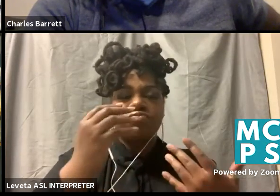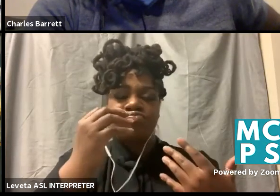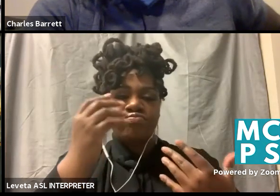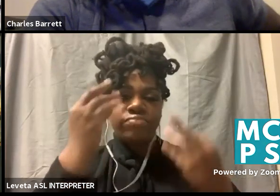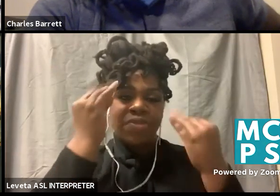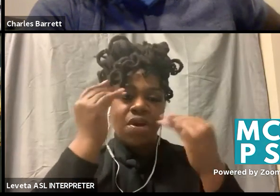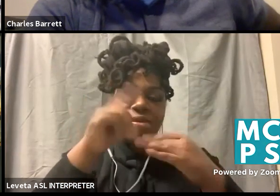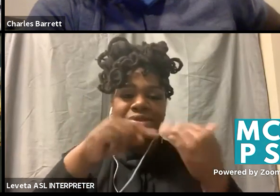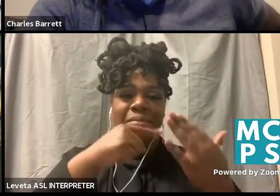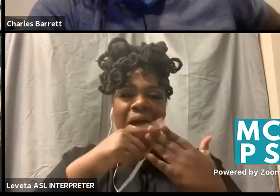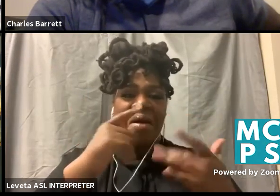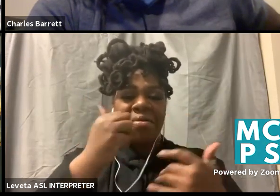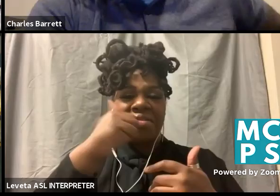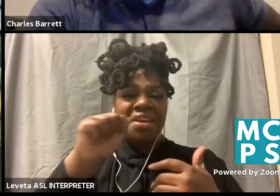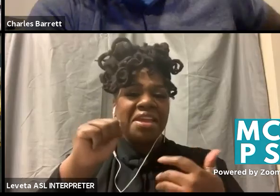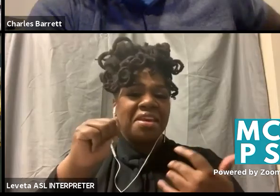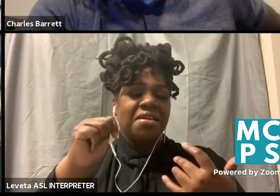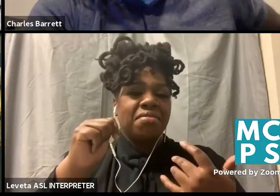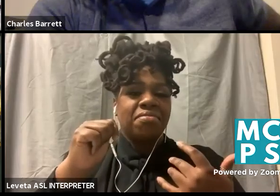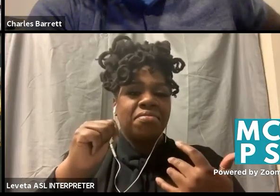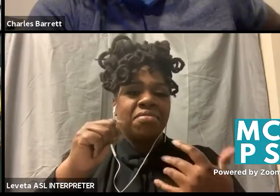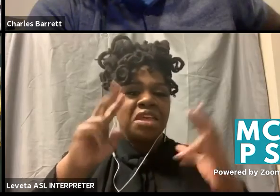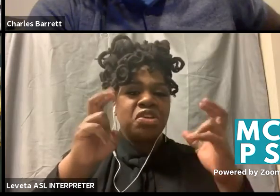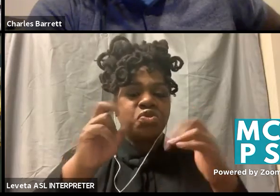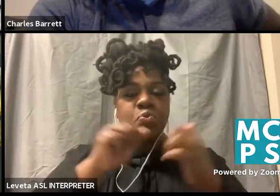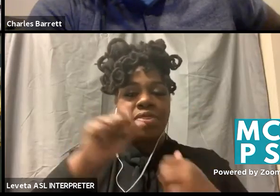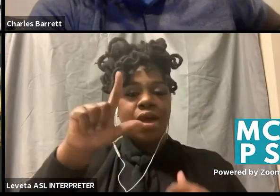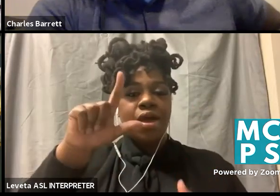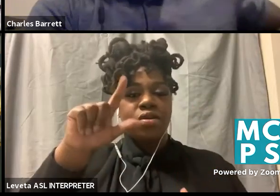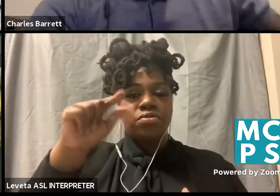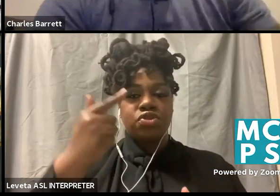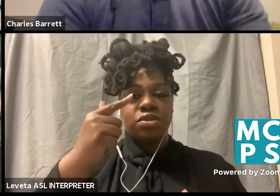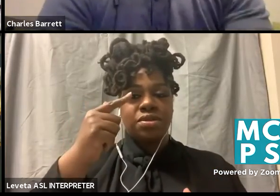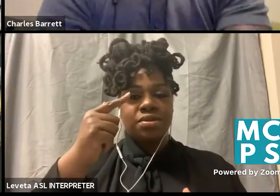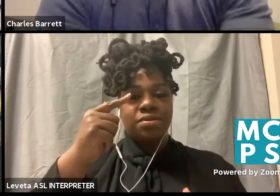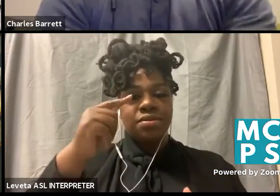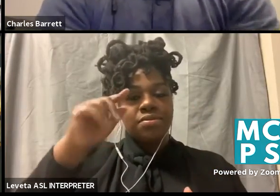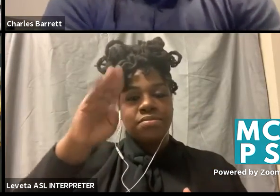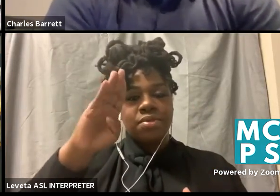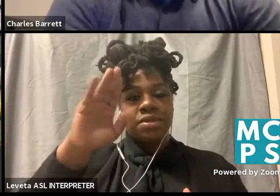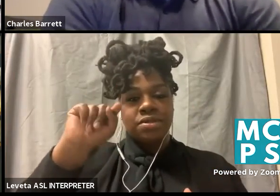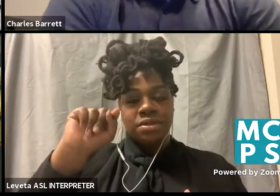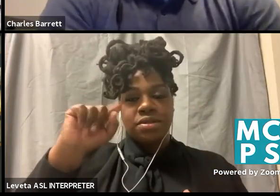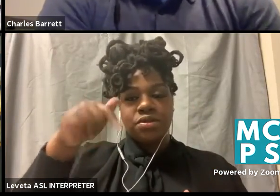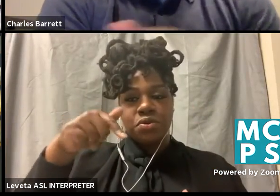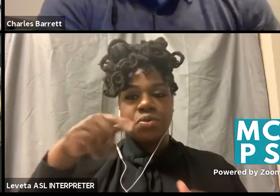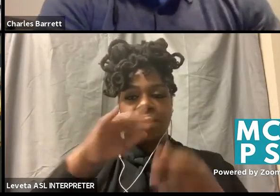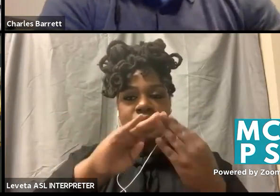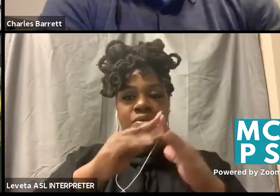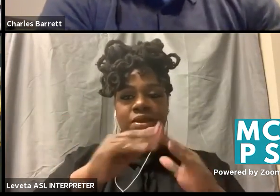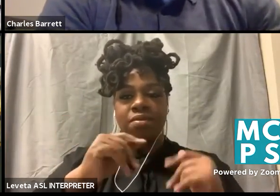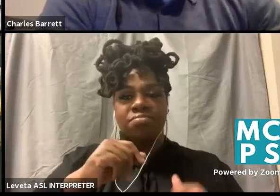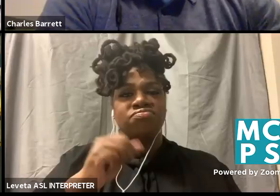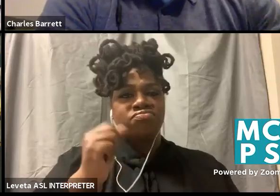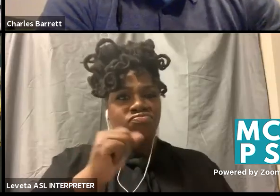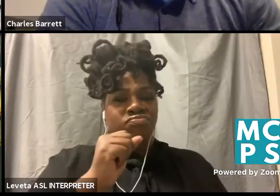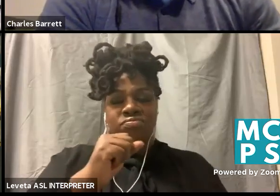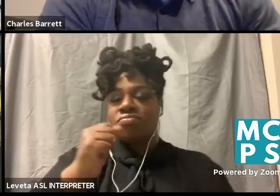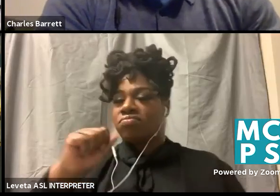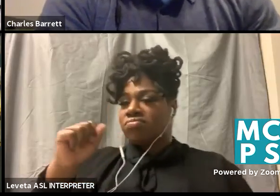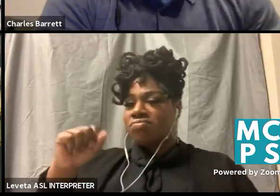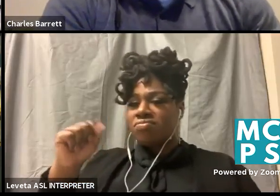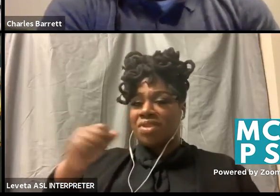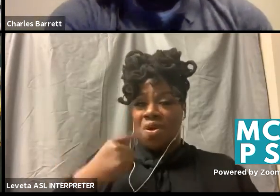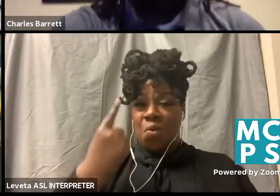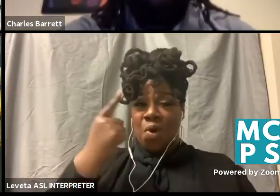community? Absolutely. And, you know, to one of the things I think that we really need as we're talking about this and having this conversation is